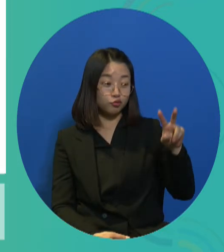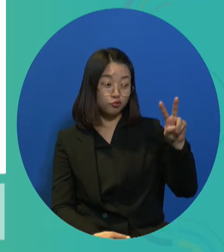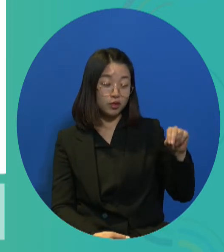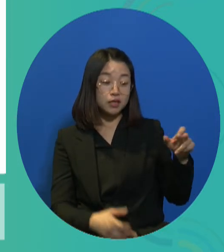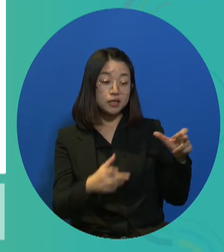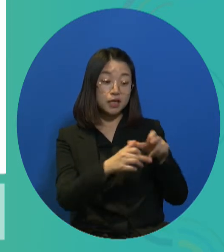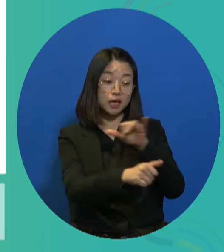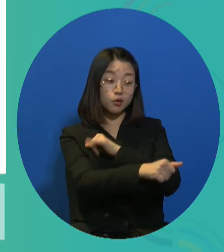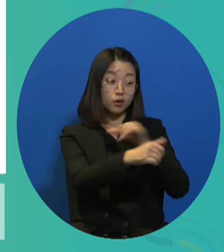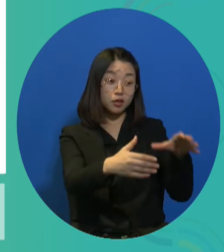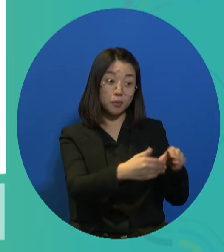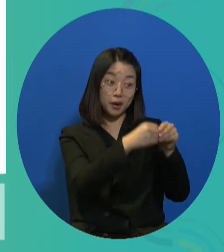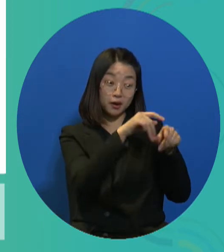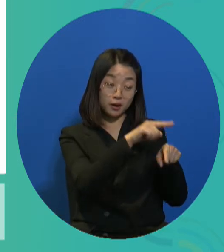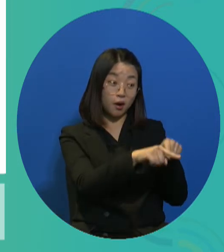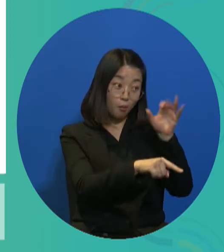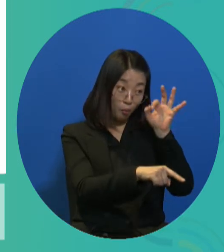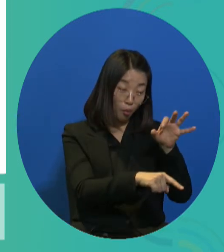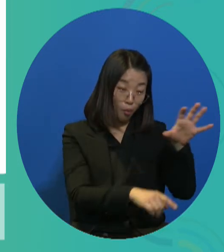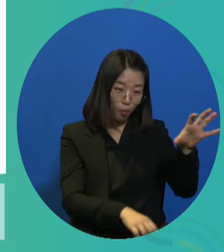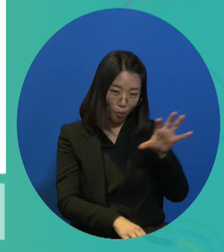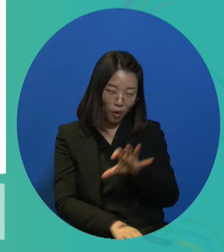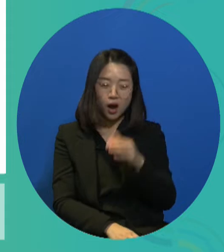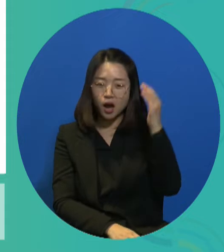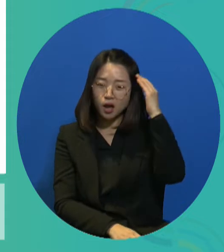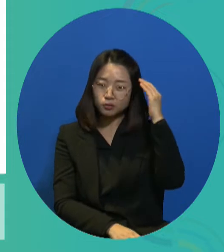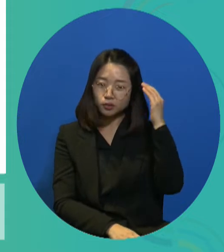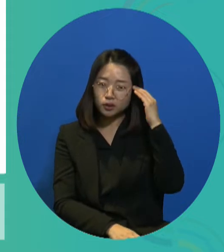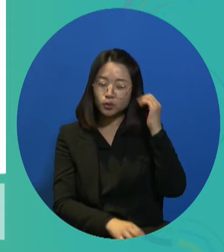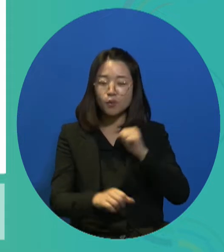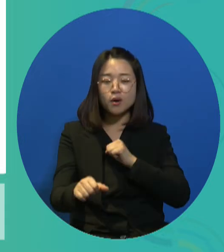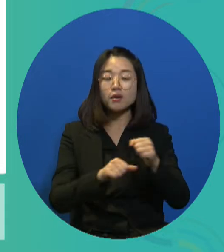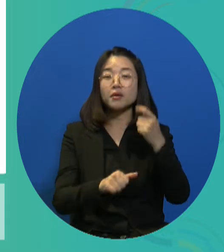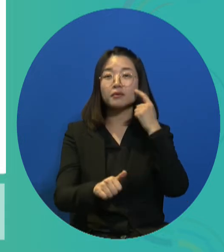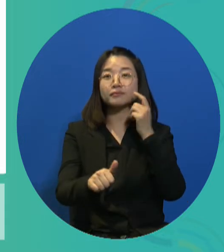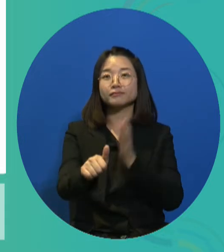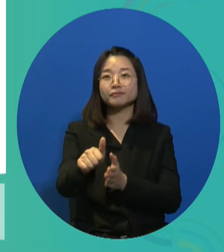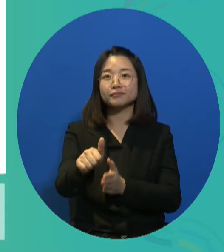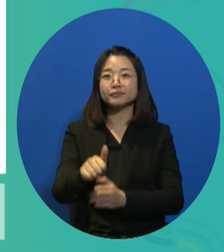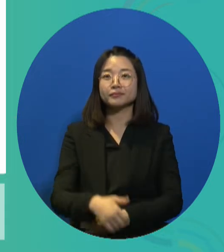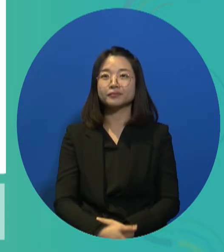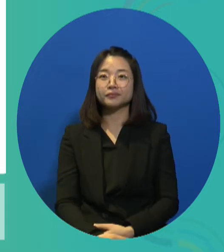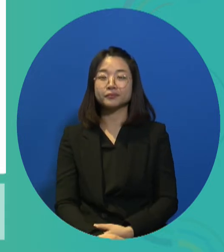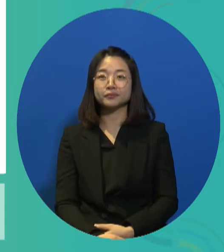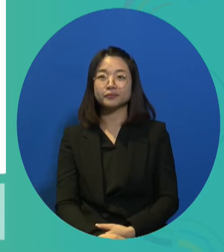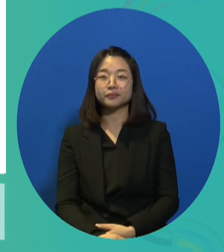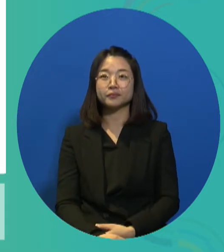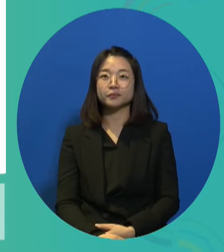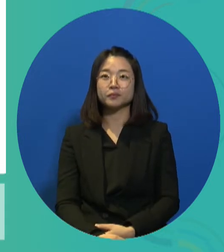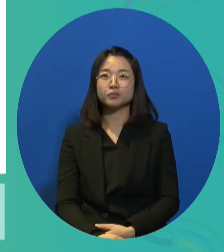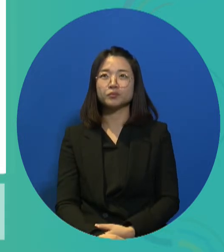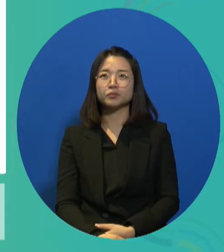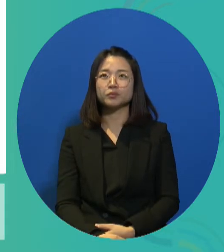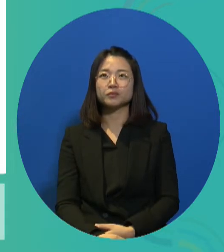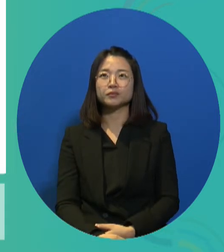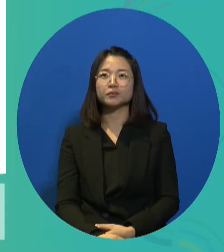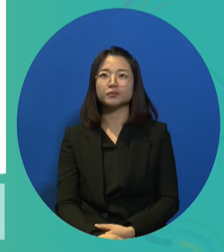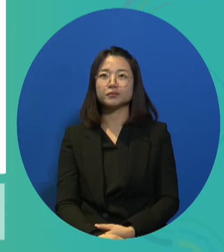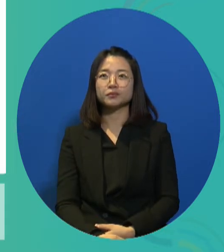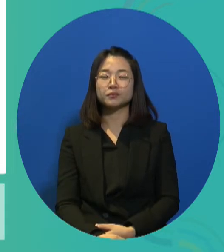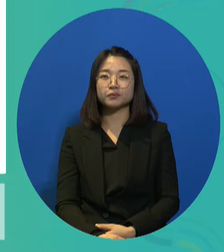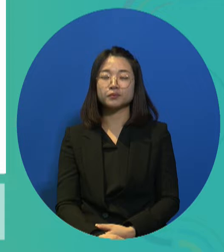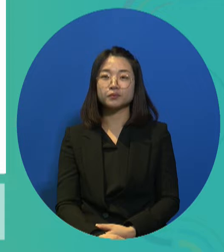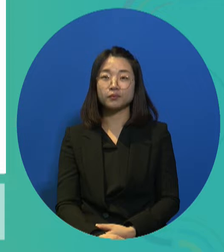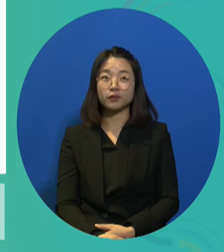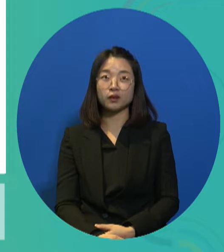be prepared for what will happen if your government won't listen, to make sure that you have media allies